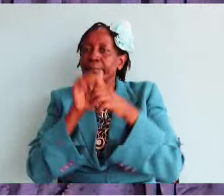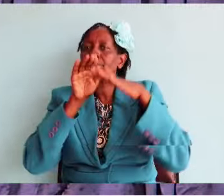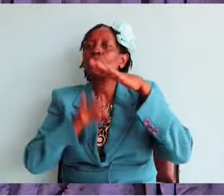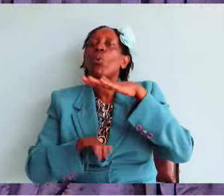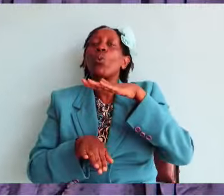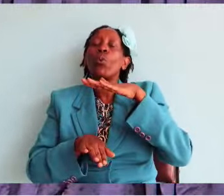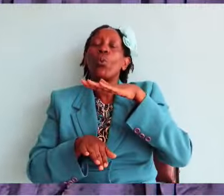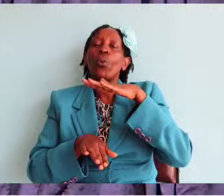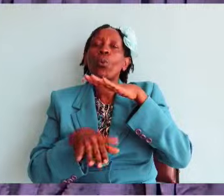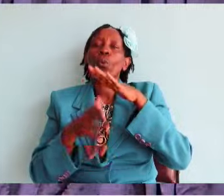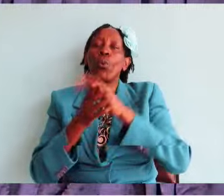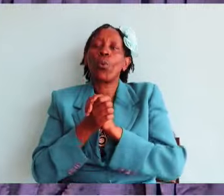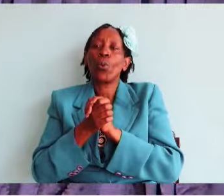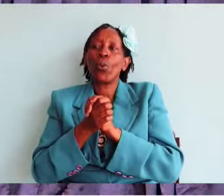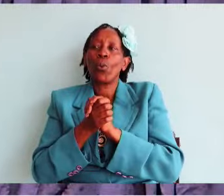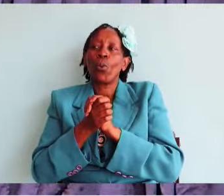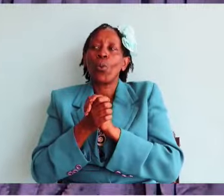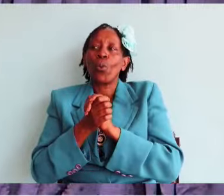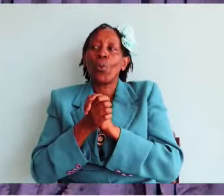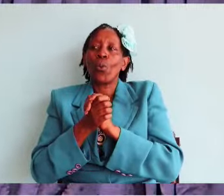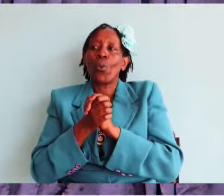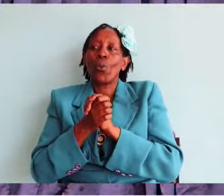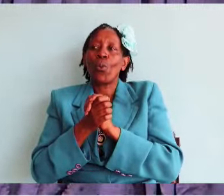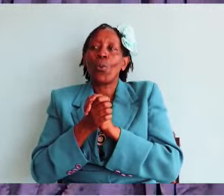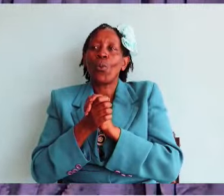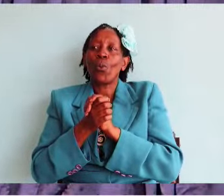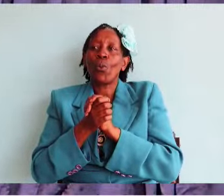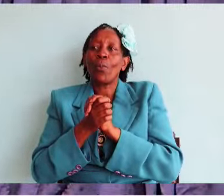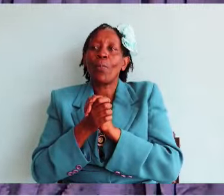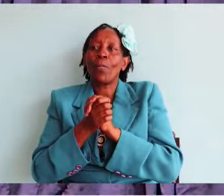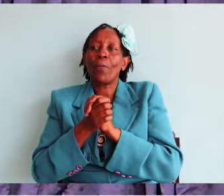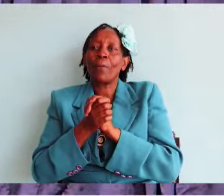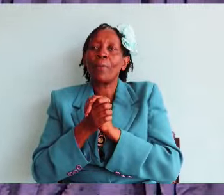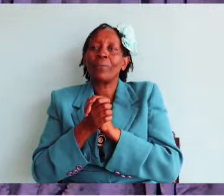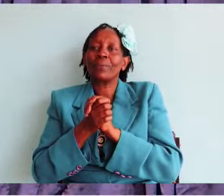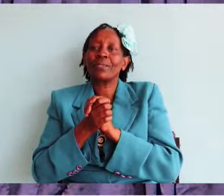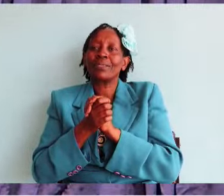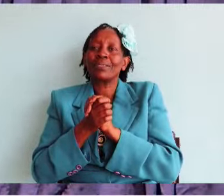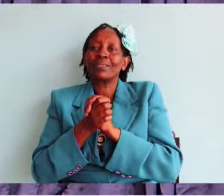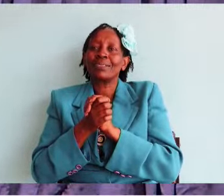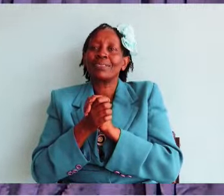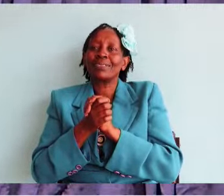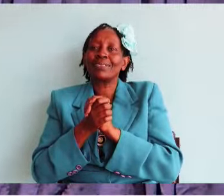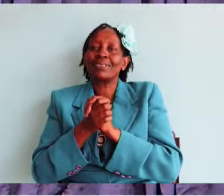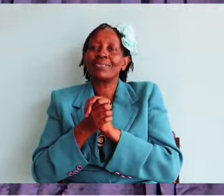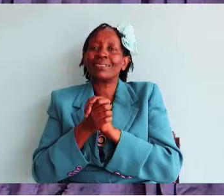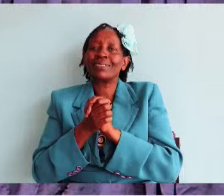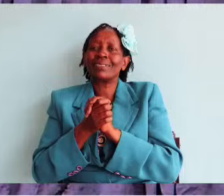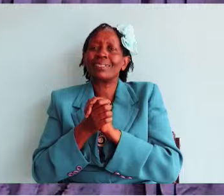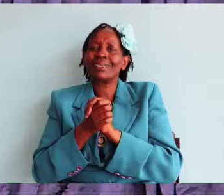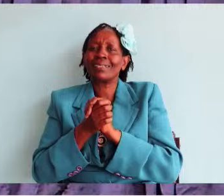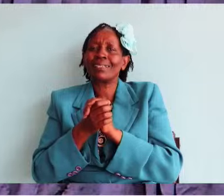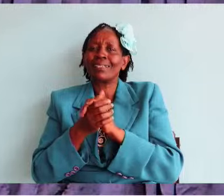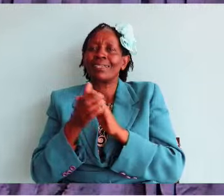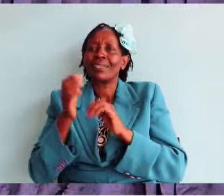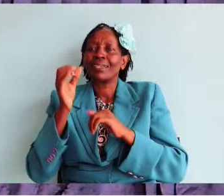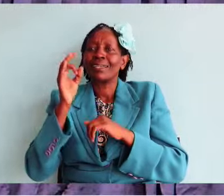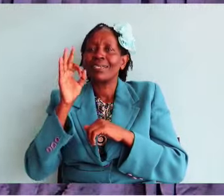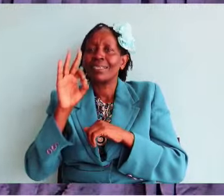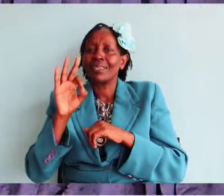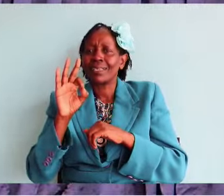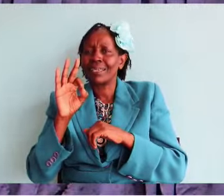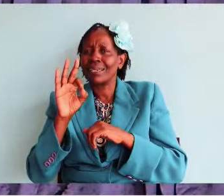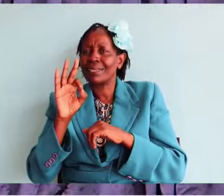in the Shuja group, right? And then I am like, 36 members, 10